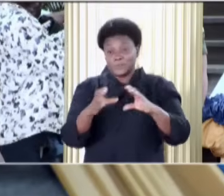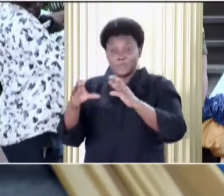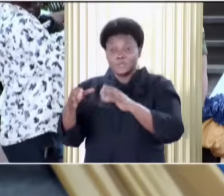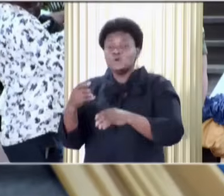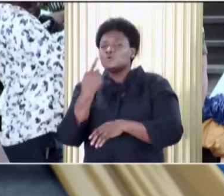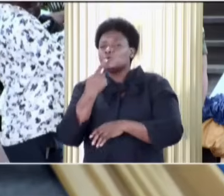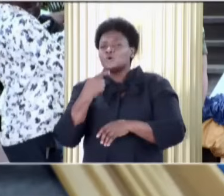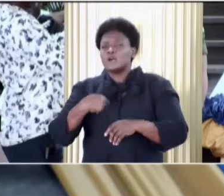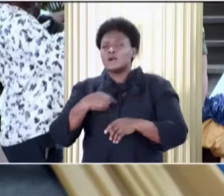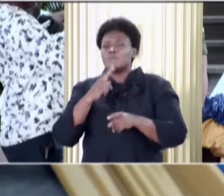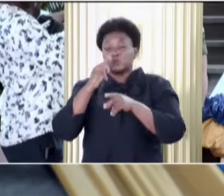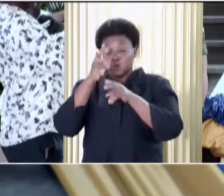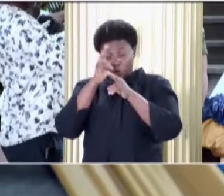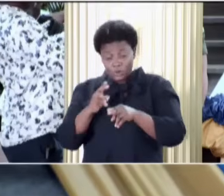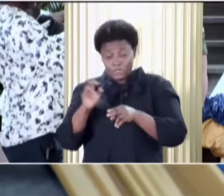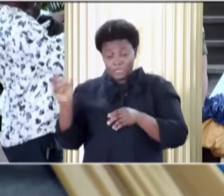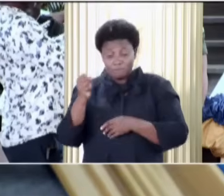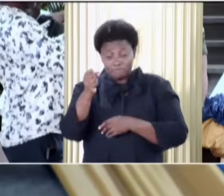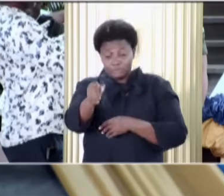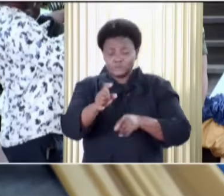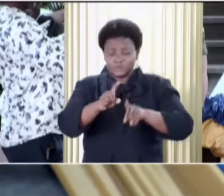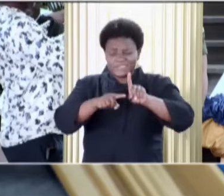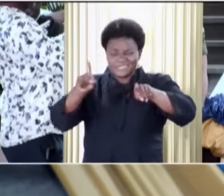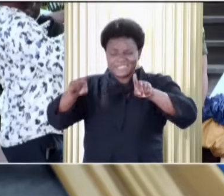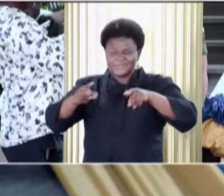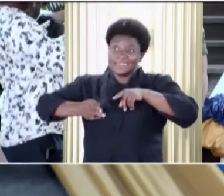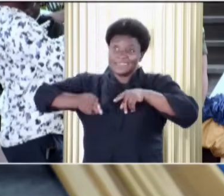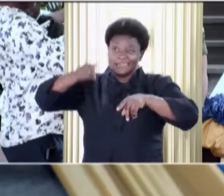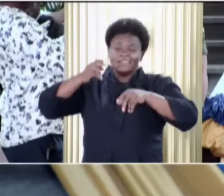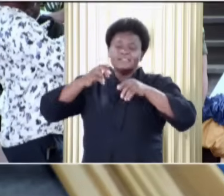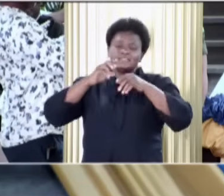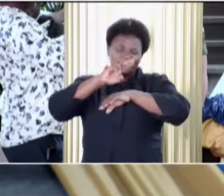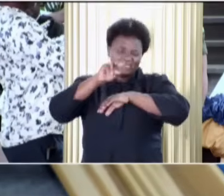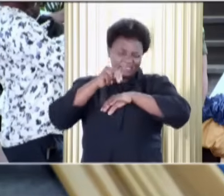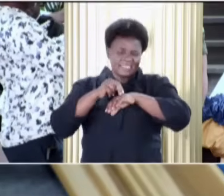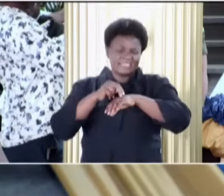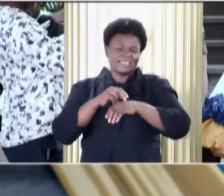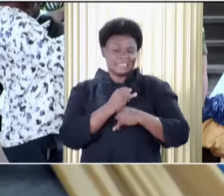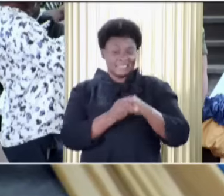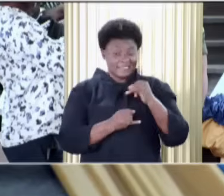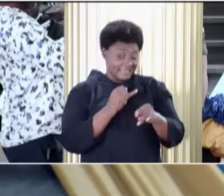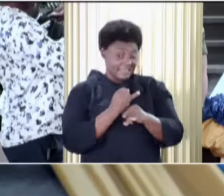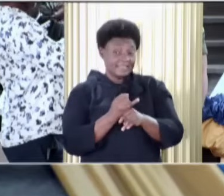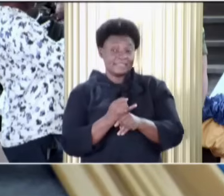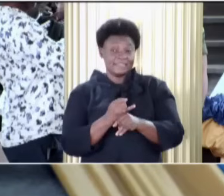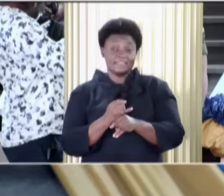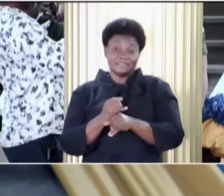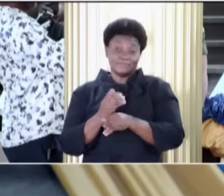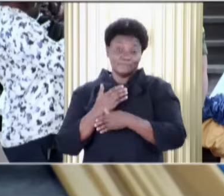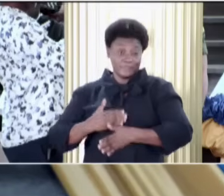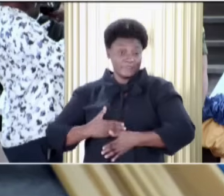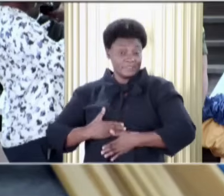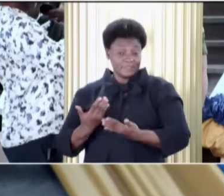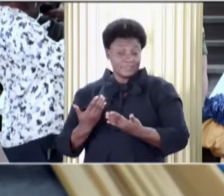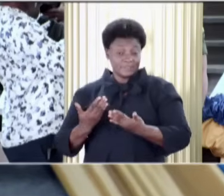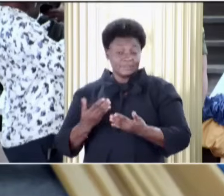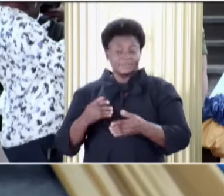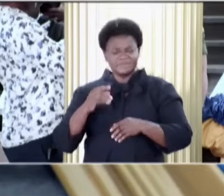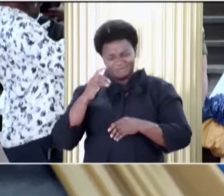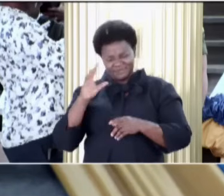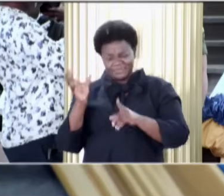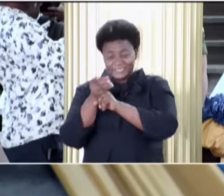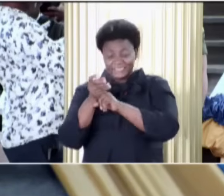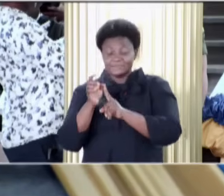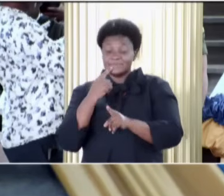been honored or appointed to various high national and international bodies, that it is achievements such